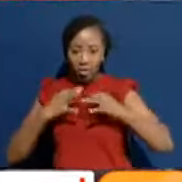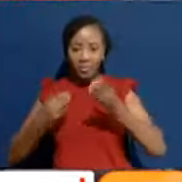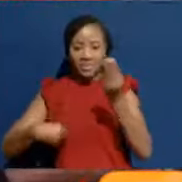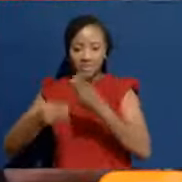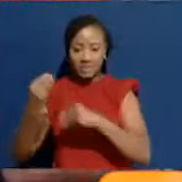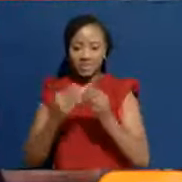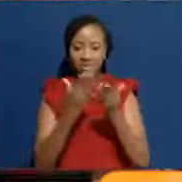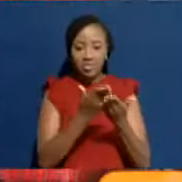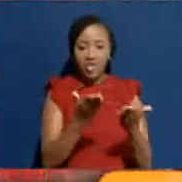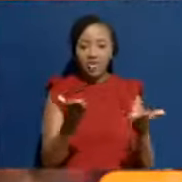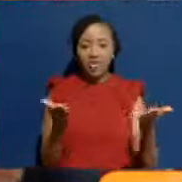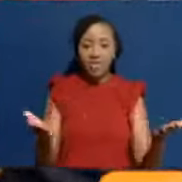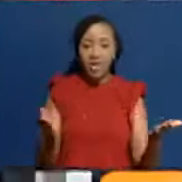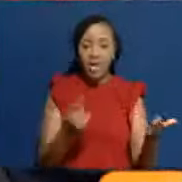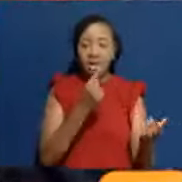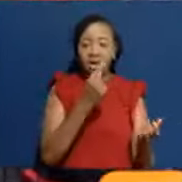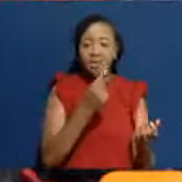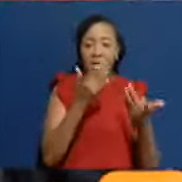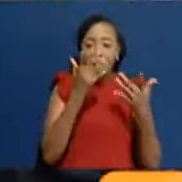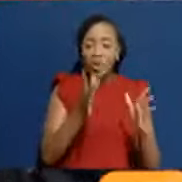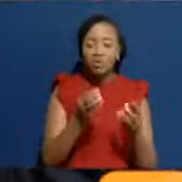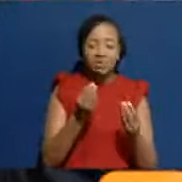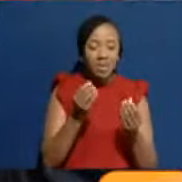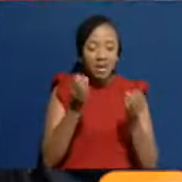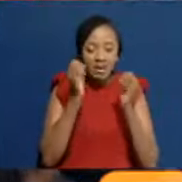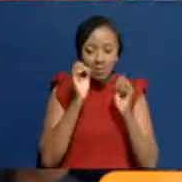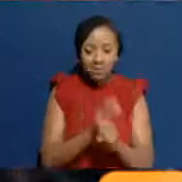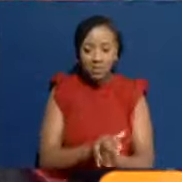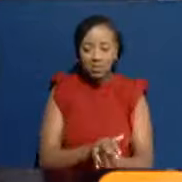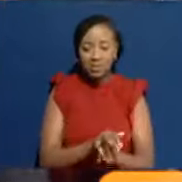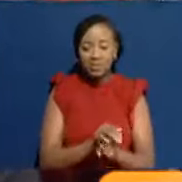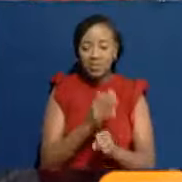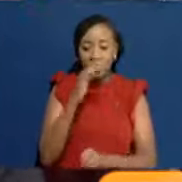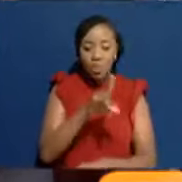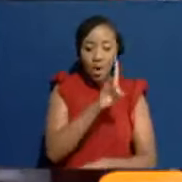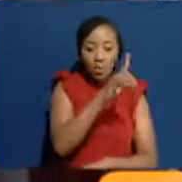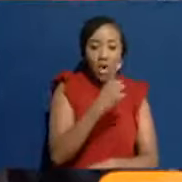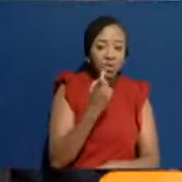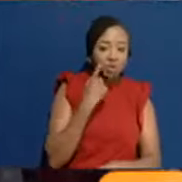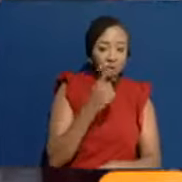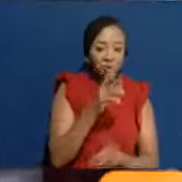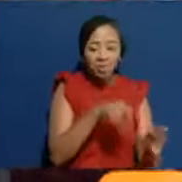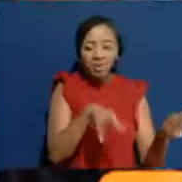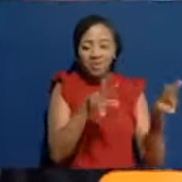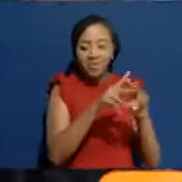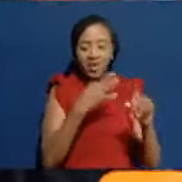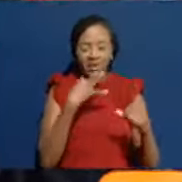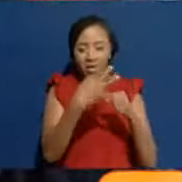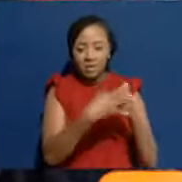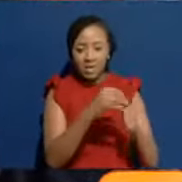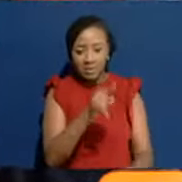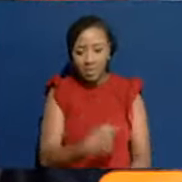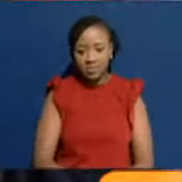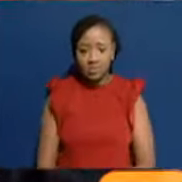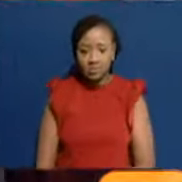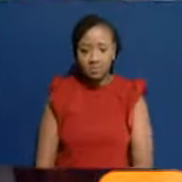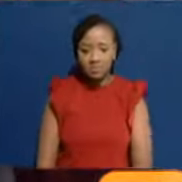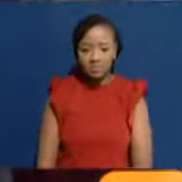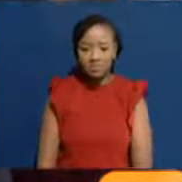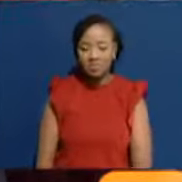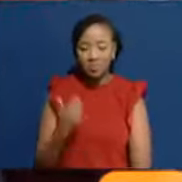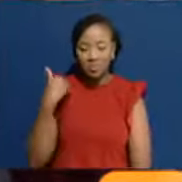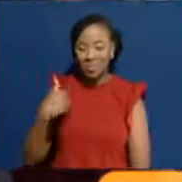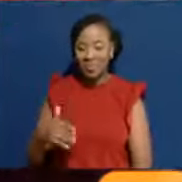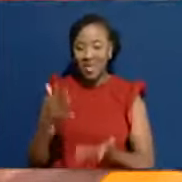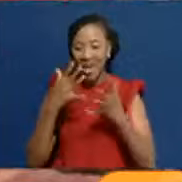nguo. Nimepoteza pesa nyingi, sababu kibanda moja approximately ni 800. So I've lost